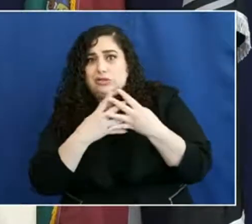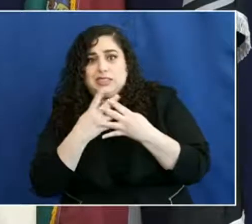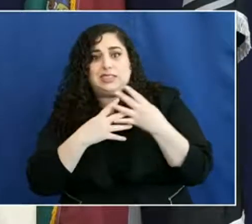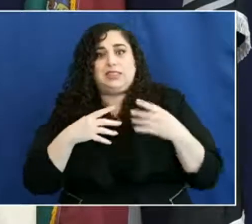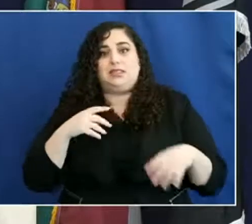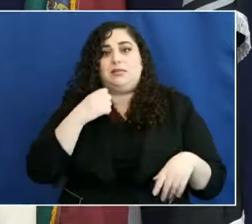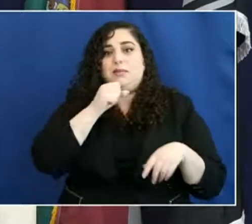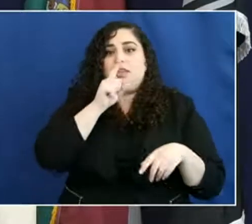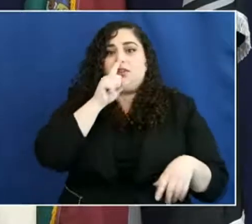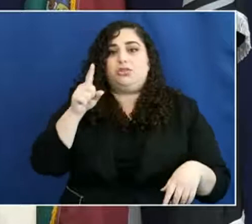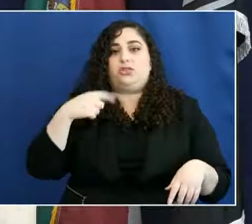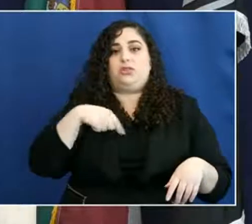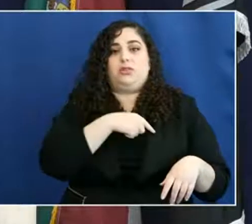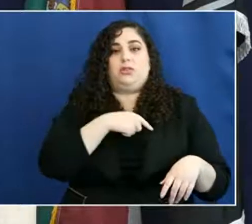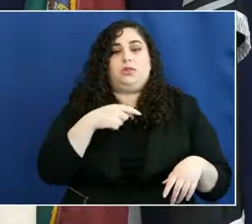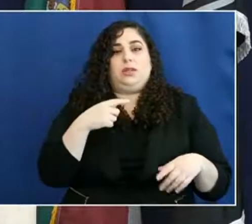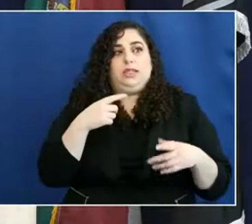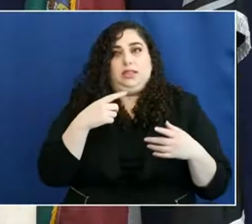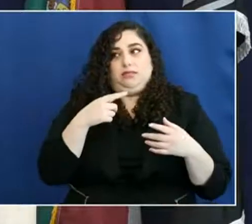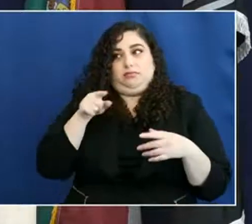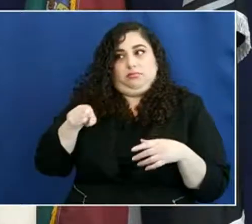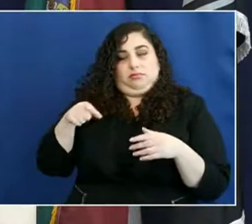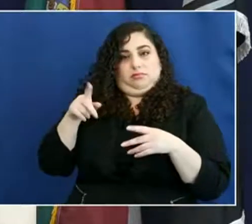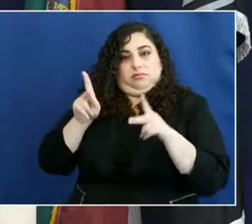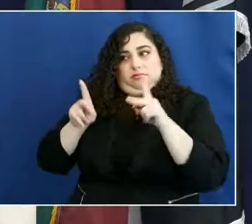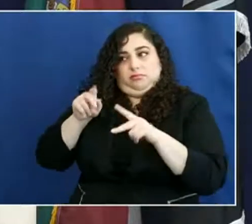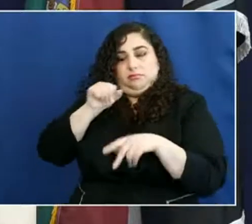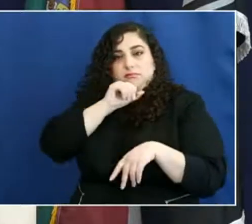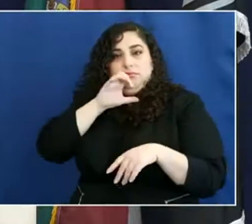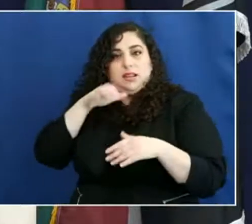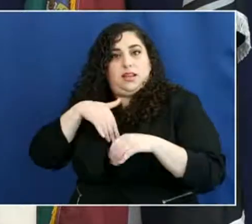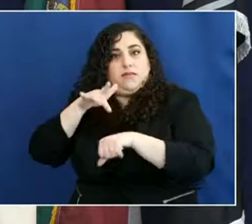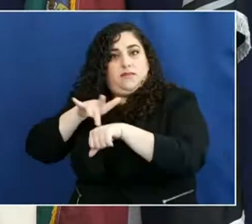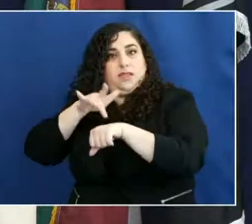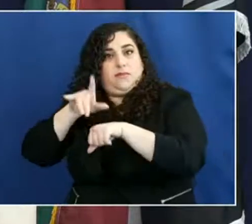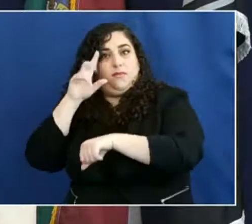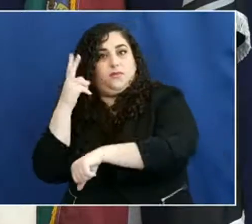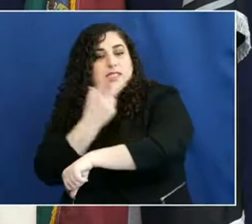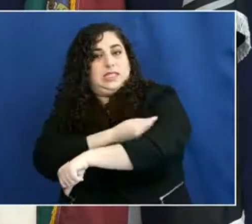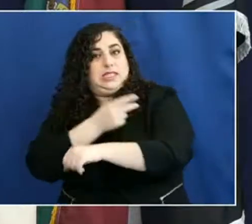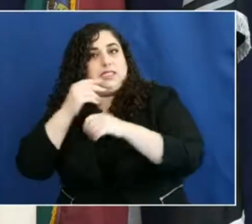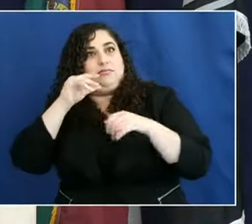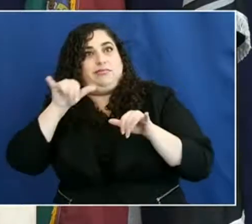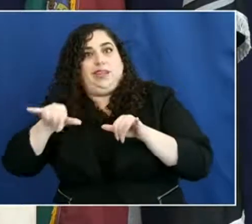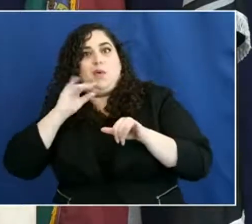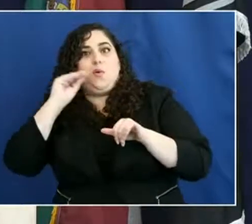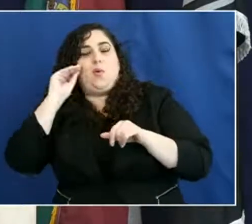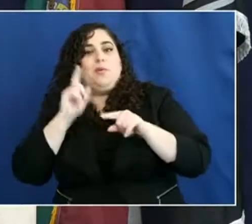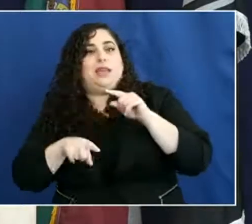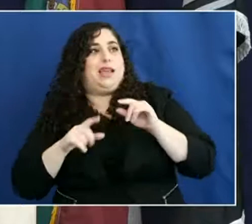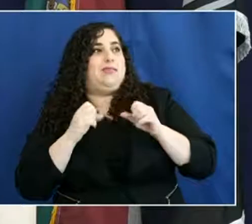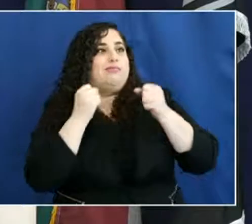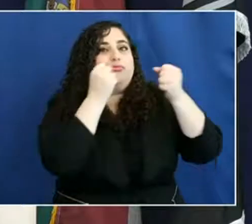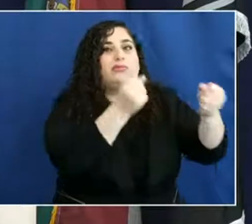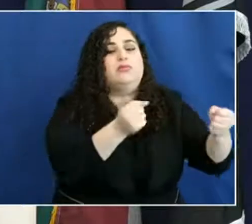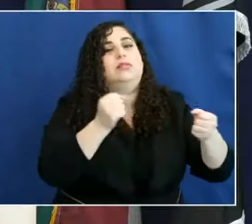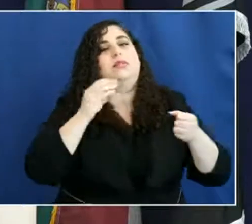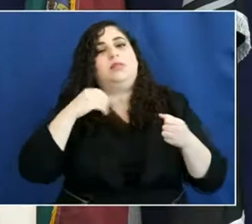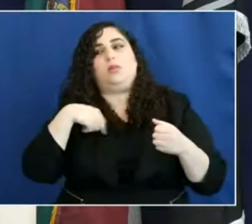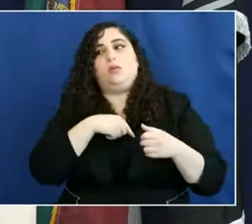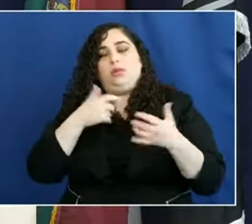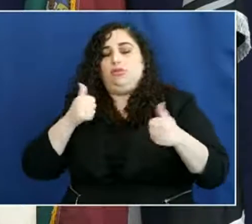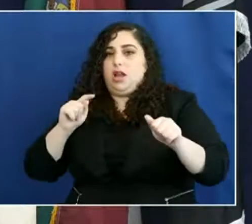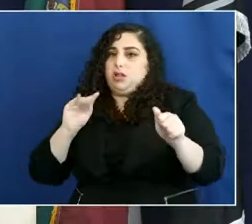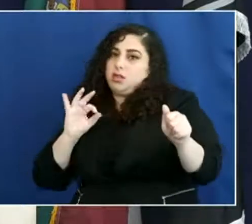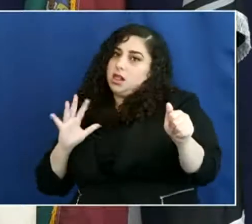of providers that are helping us catch up the backlog of homebound San Diegans, but now it is homebound San Diegans and not just